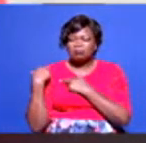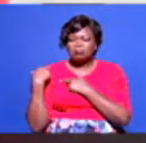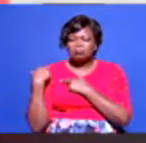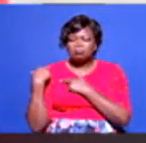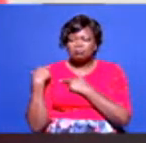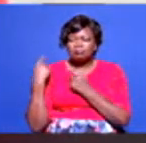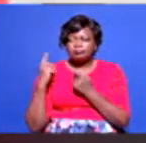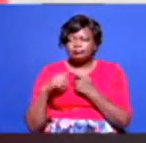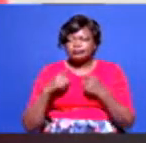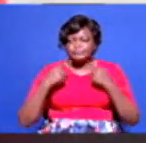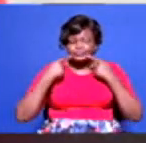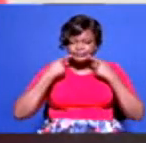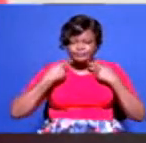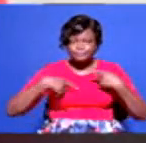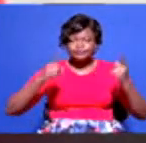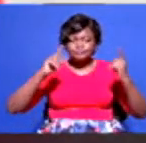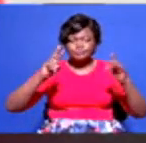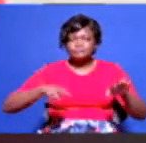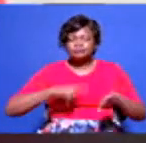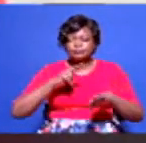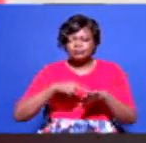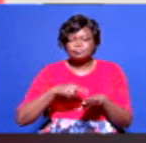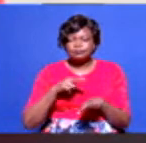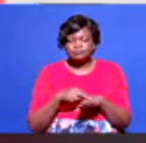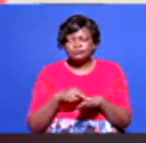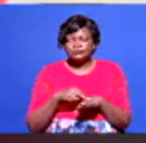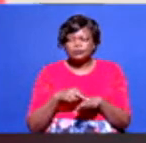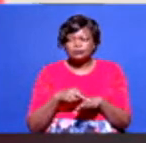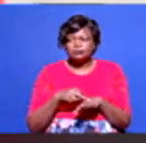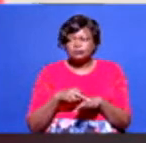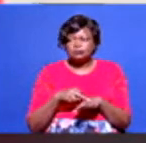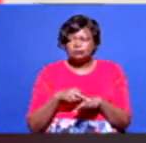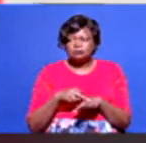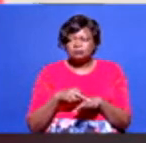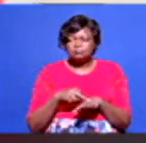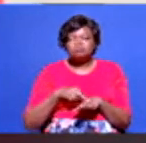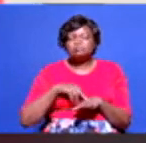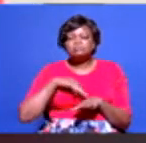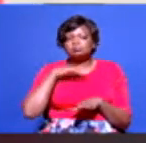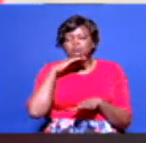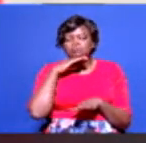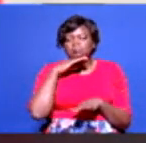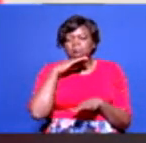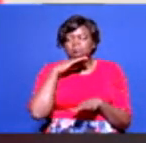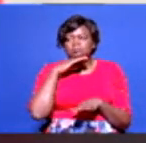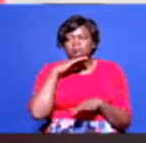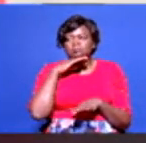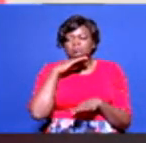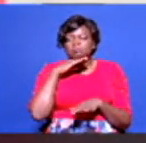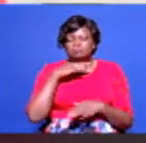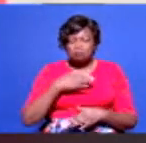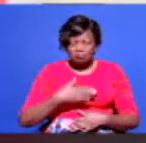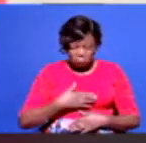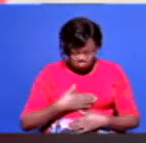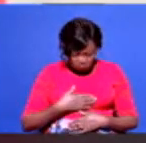to announce to the nation the passing on of His Excellency